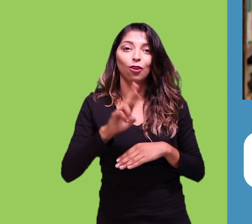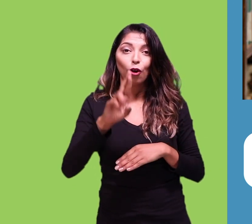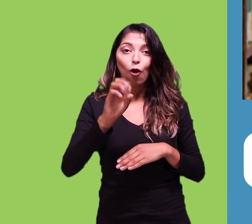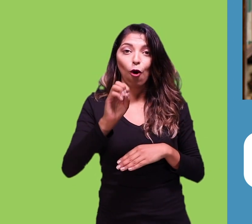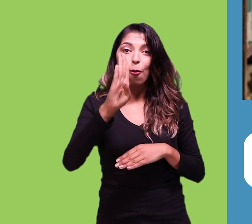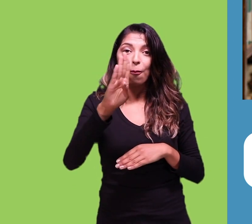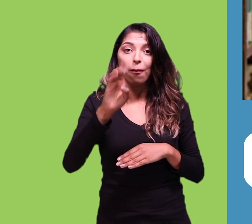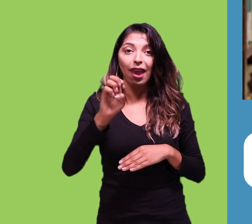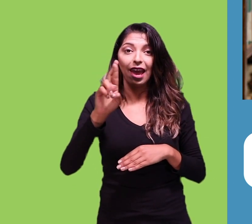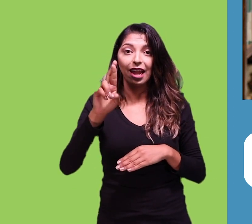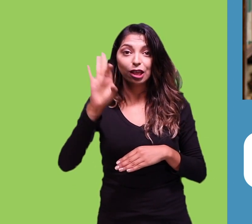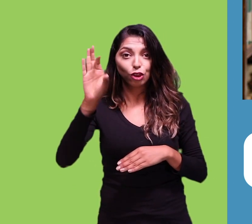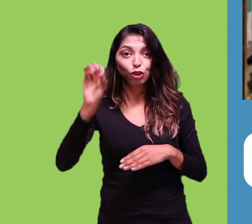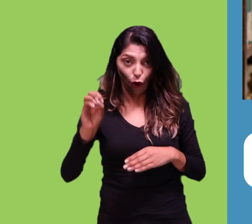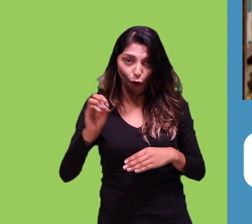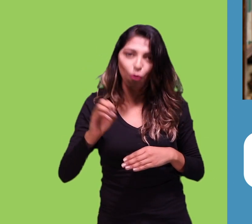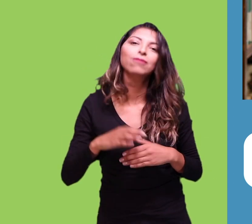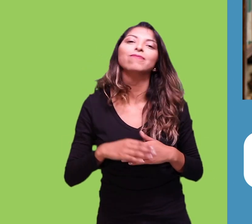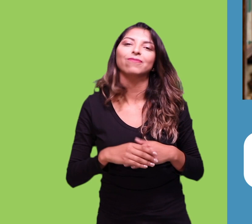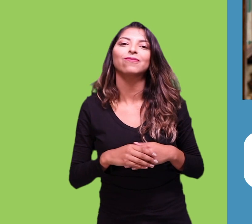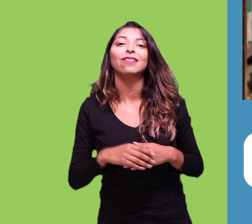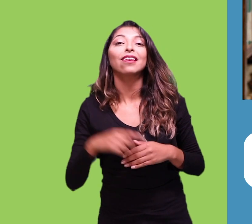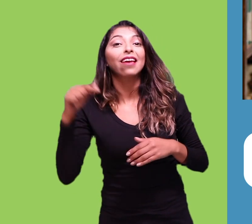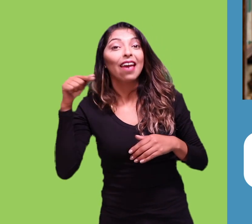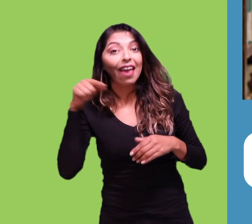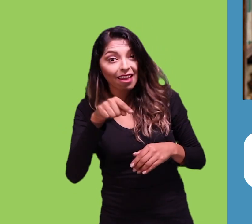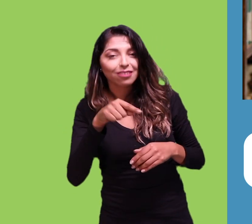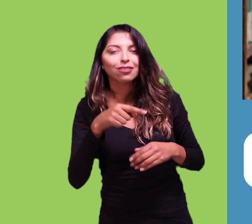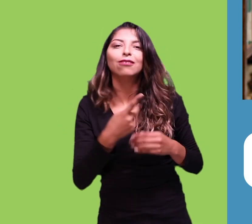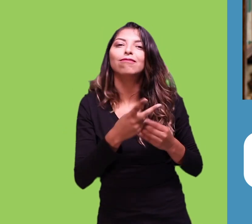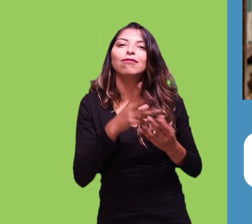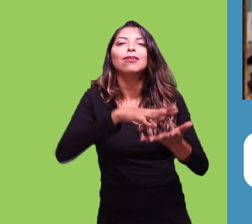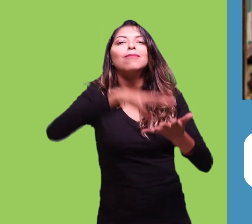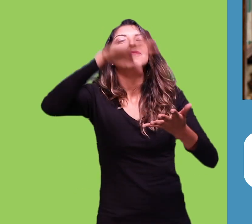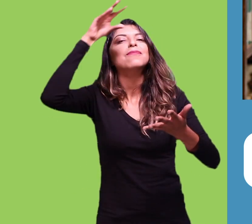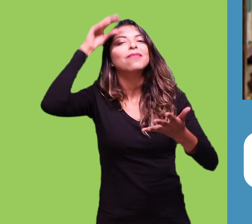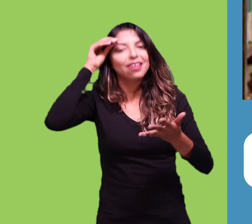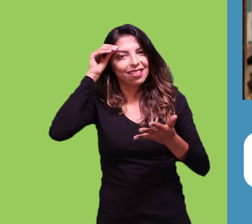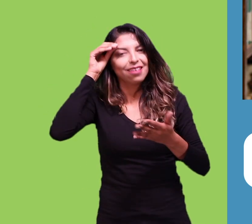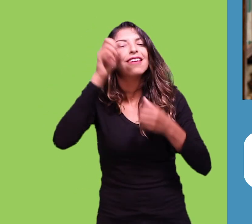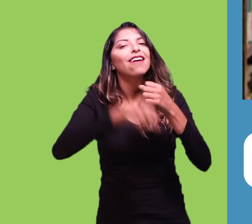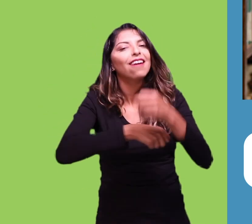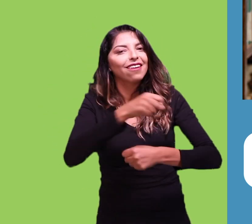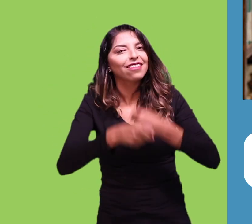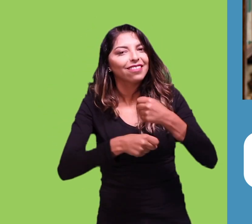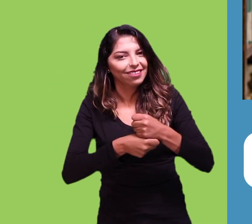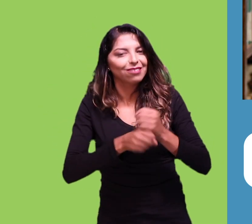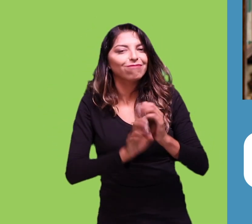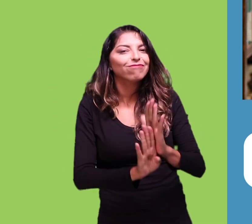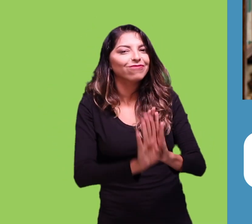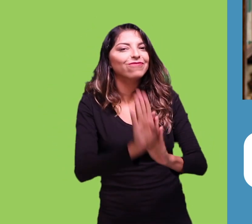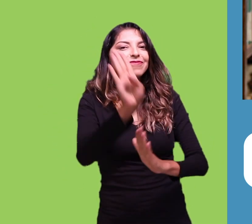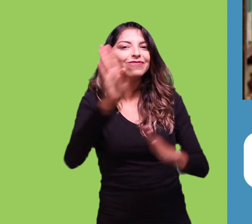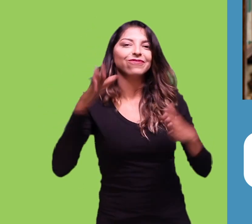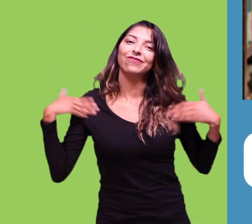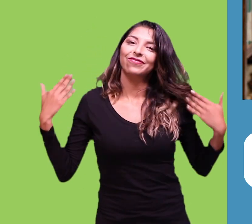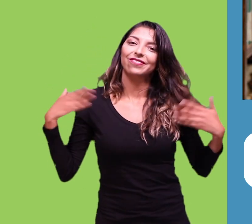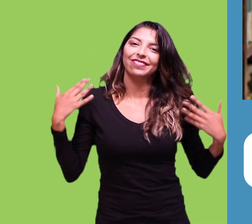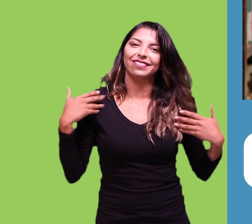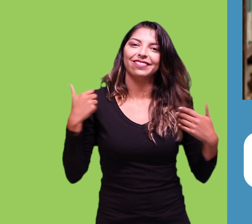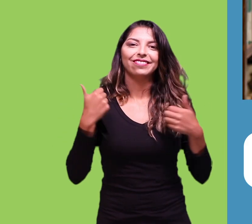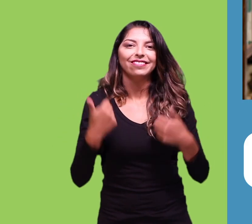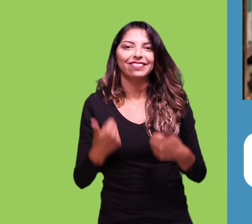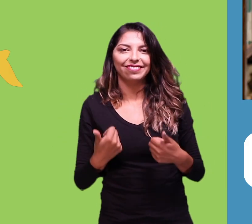you both grow together in the English language. As Robert Heinlein said, when one teaches, two learn.